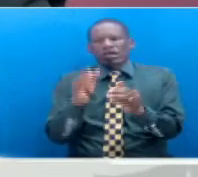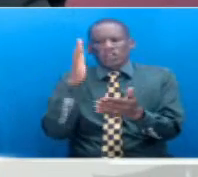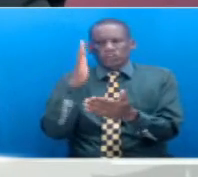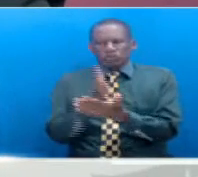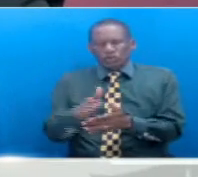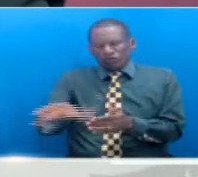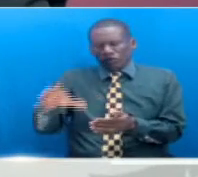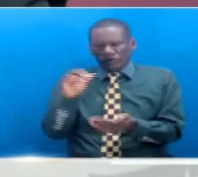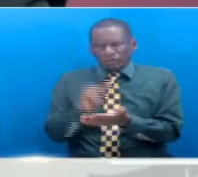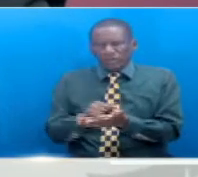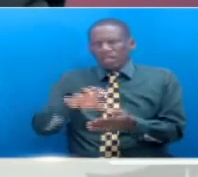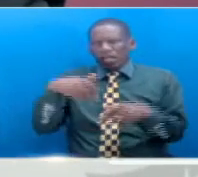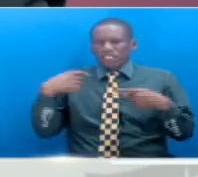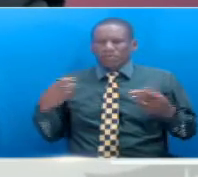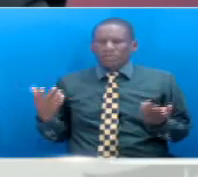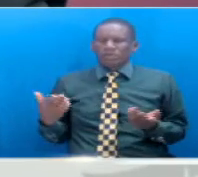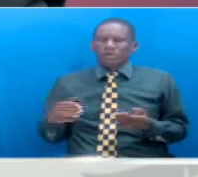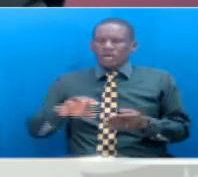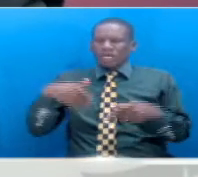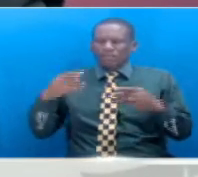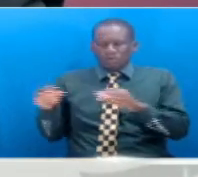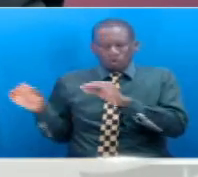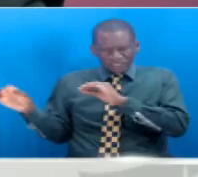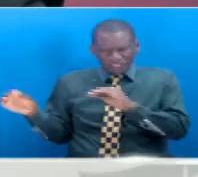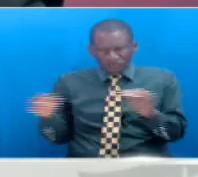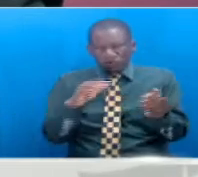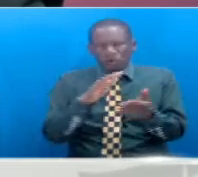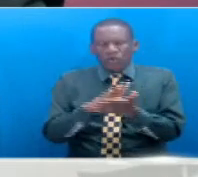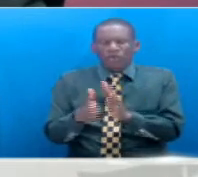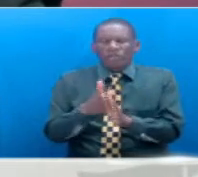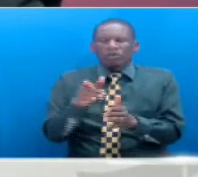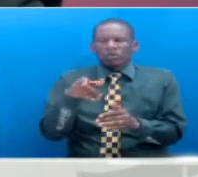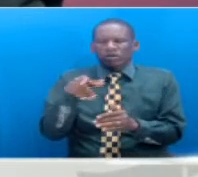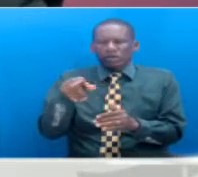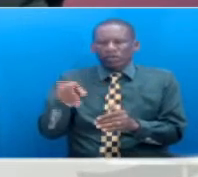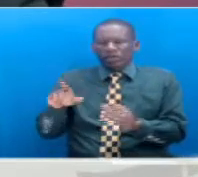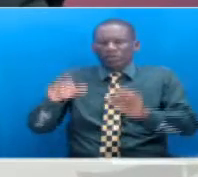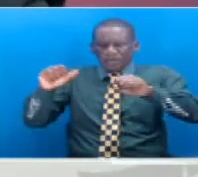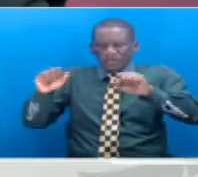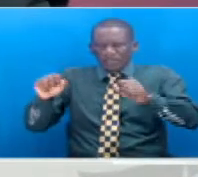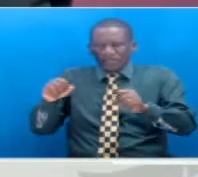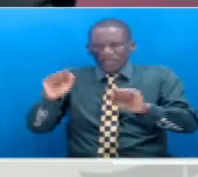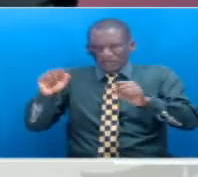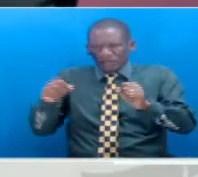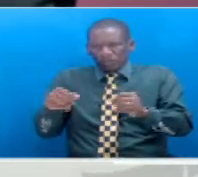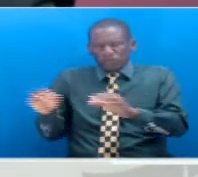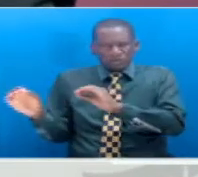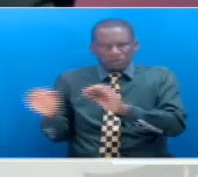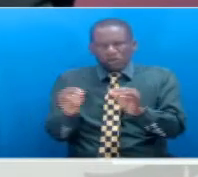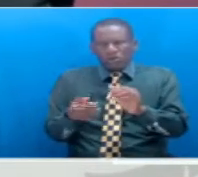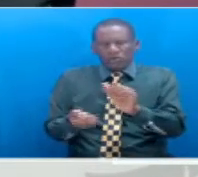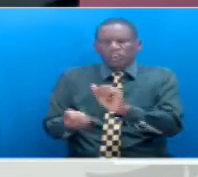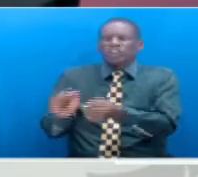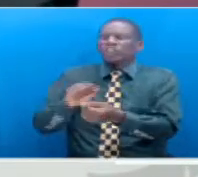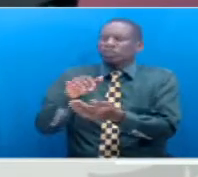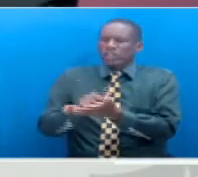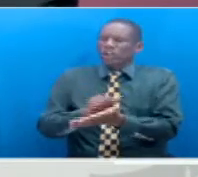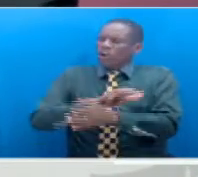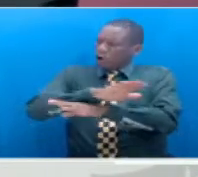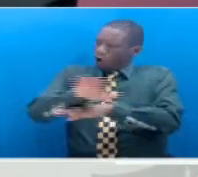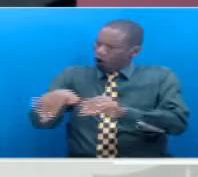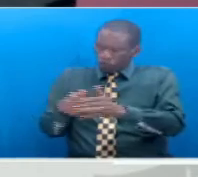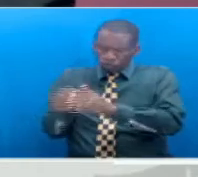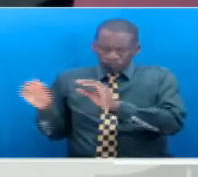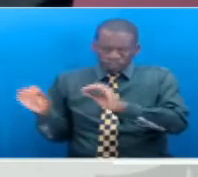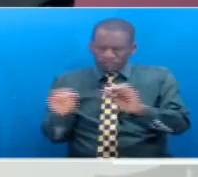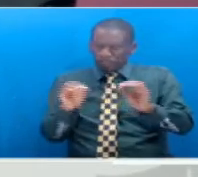we found that other people were transferred without their consent. So we reversed all those transfers that